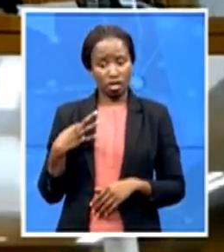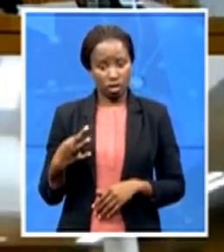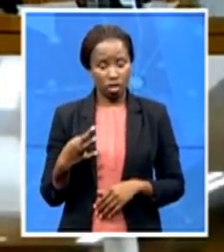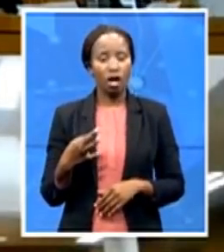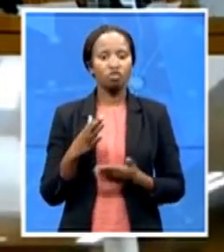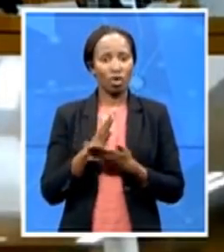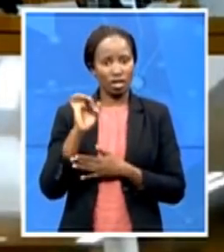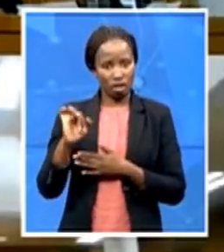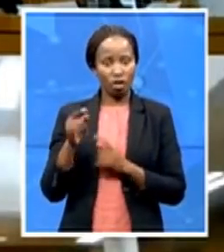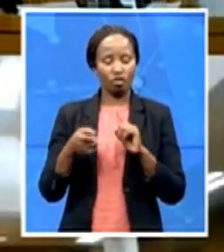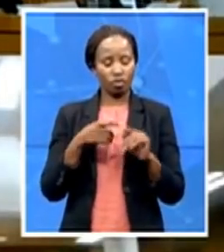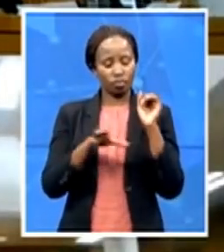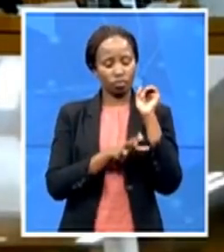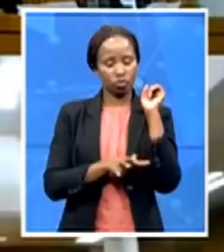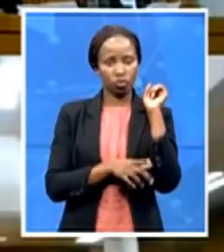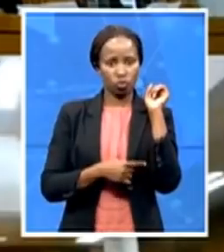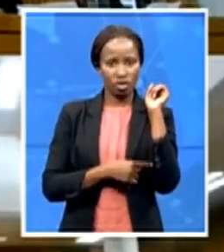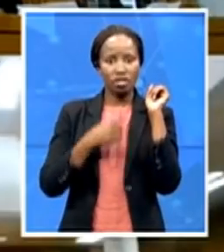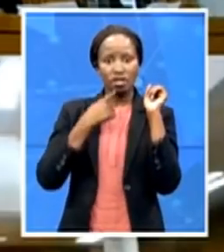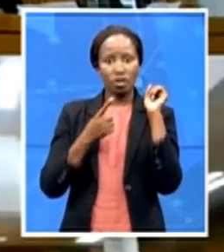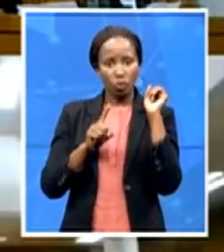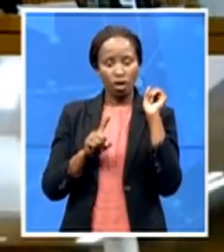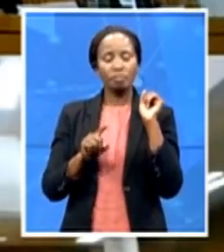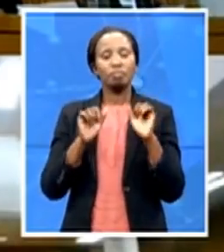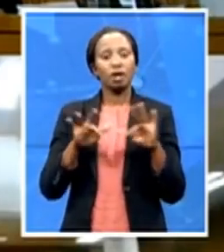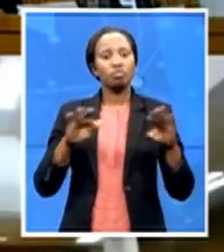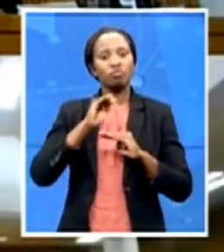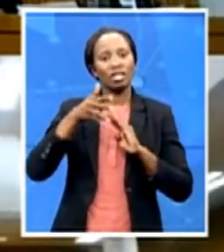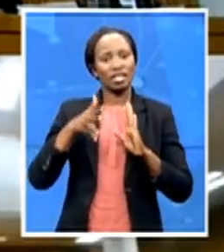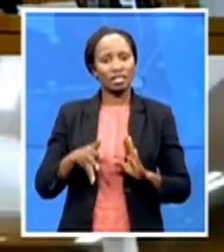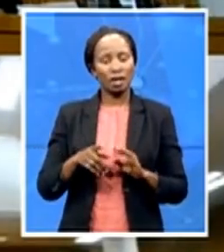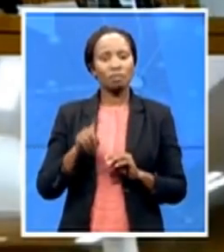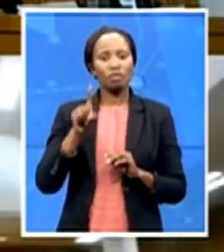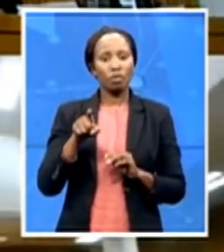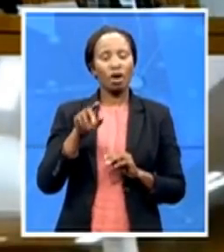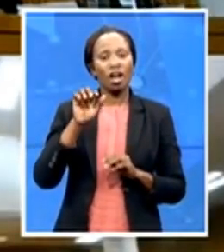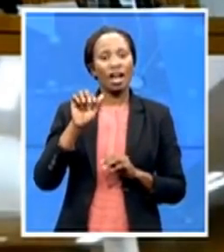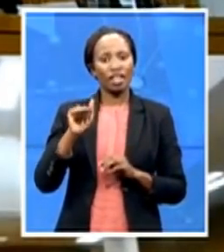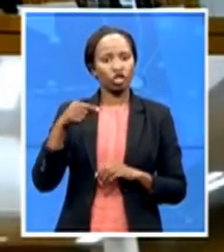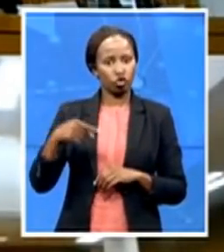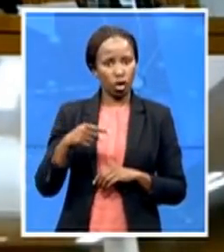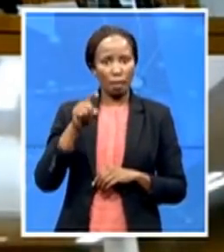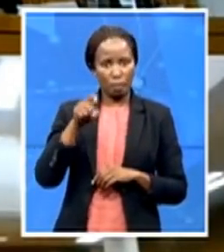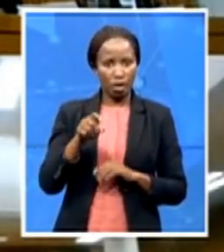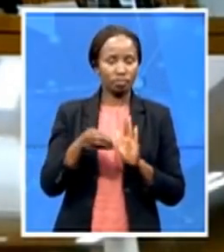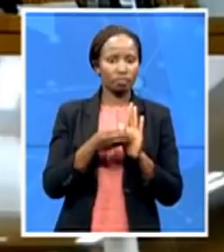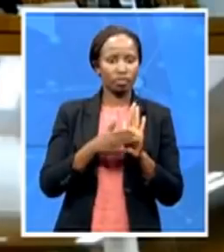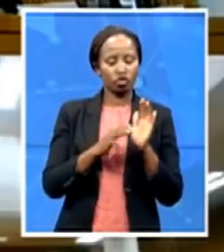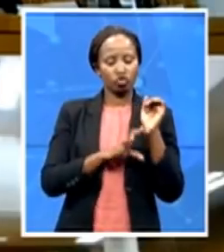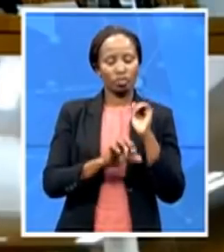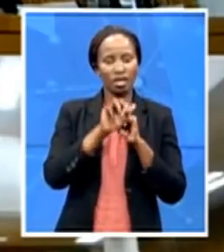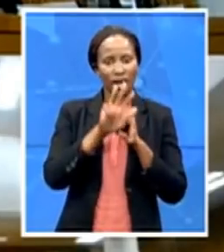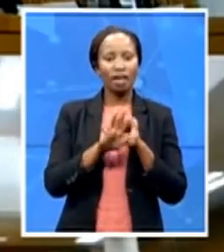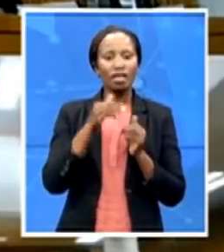simply that the Public Protector, Auditor General, or a member of a Chapter 9 Commission may be removed from office only on the grounds of